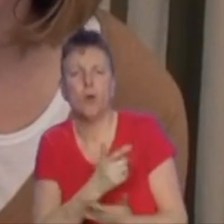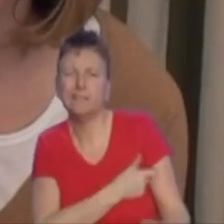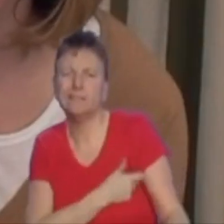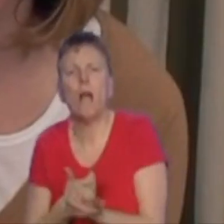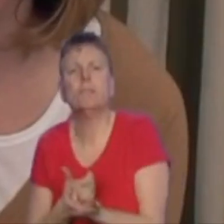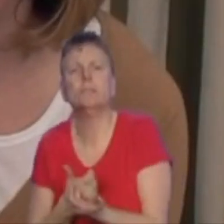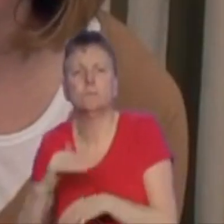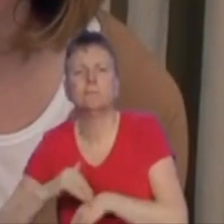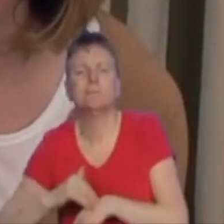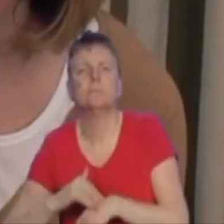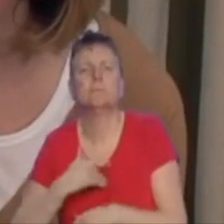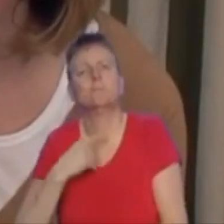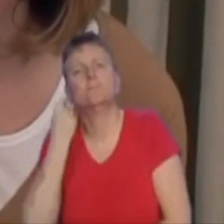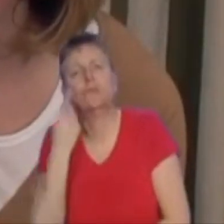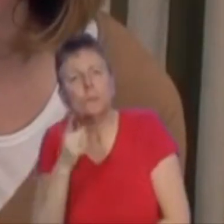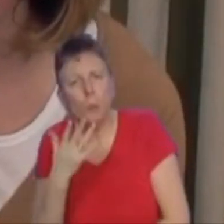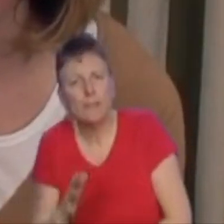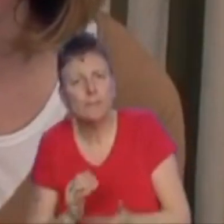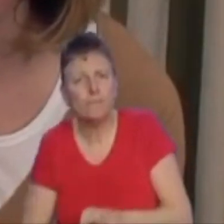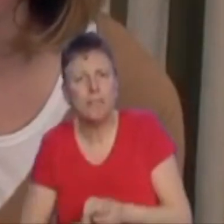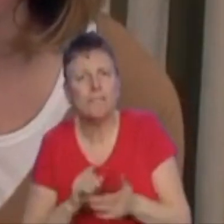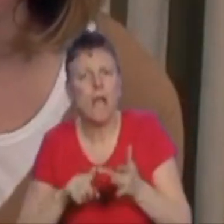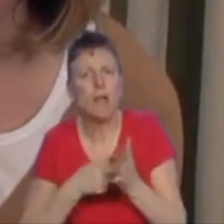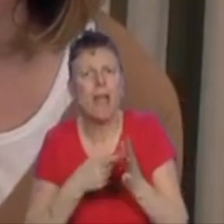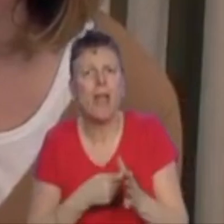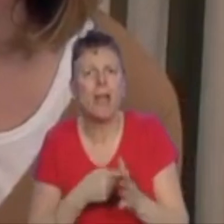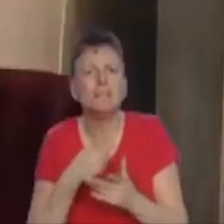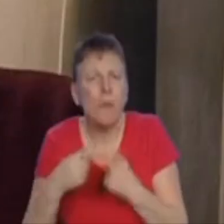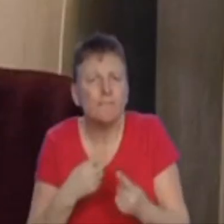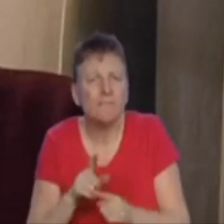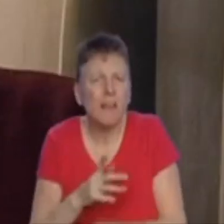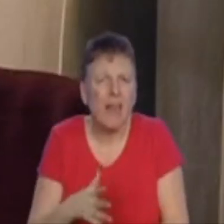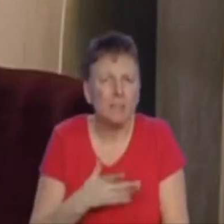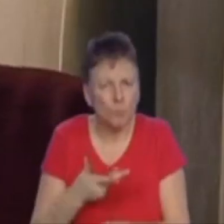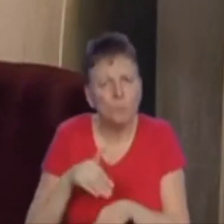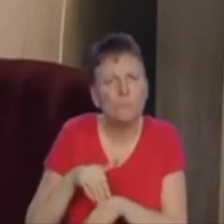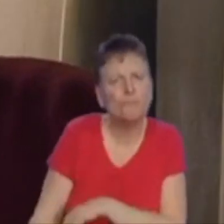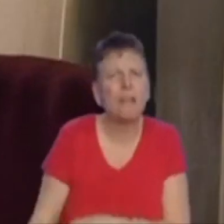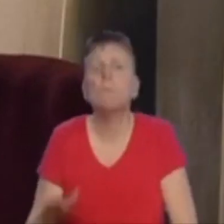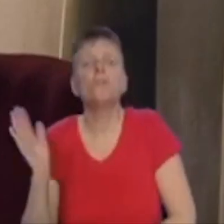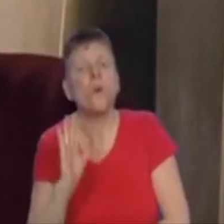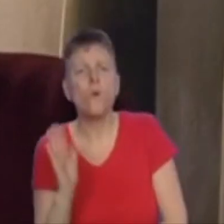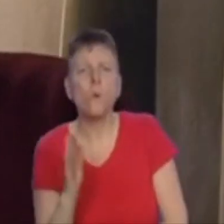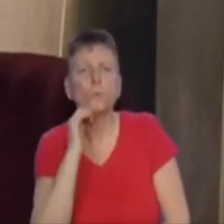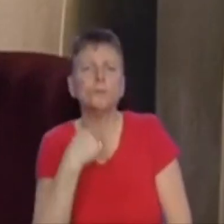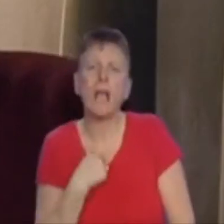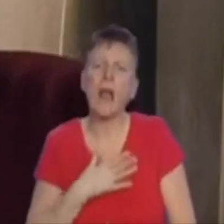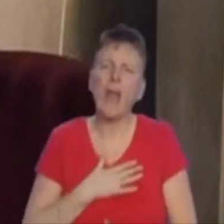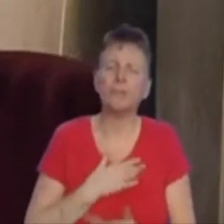had friends in the IRA. Did you ever feel like you were betraying them? No. Why would you feel like